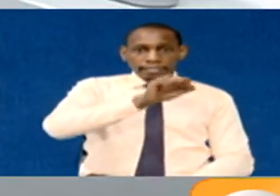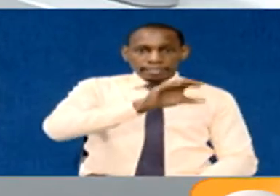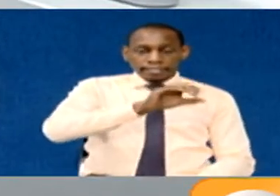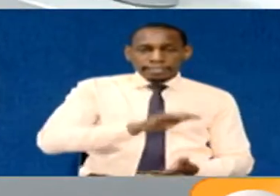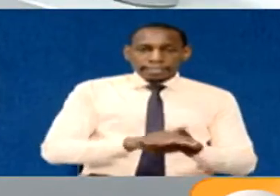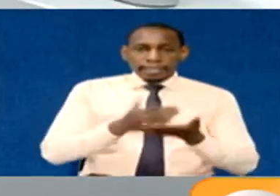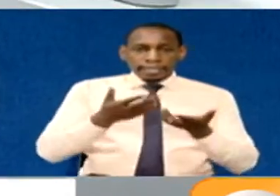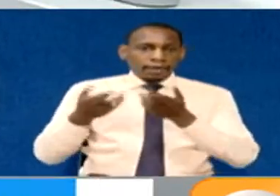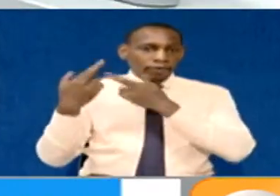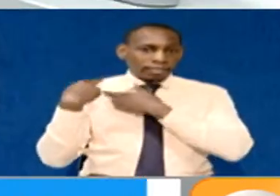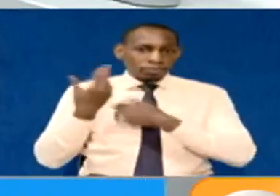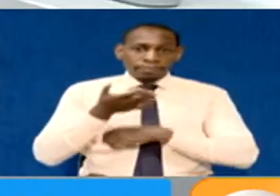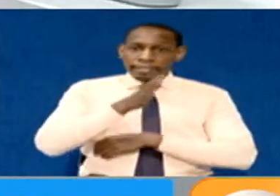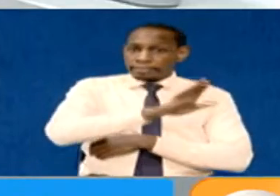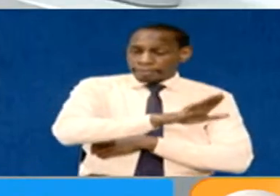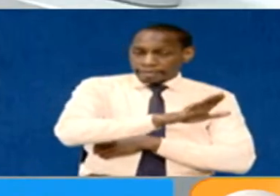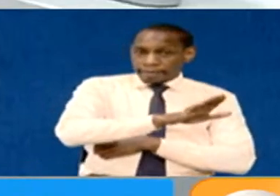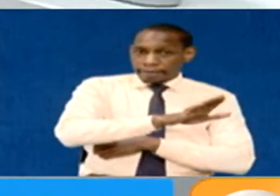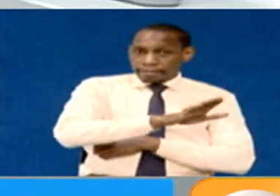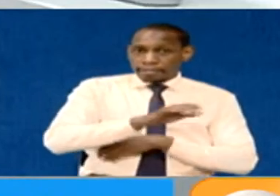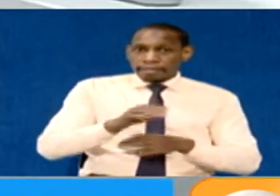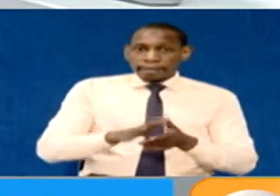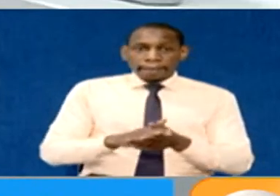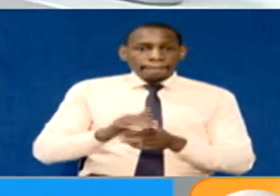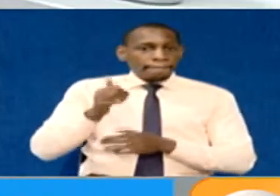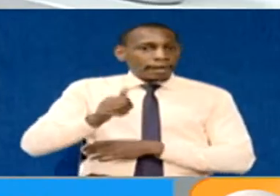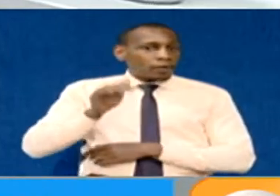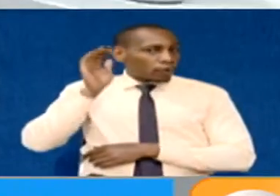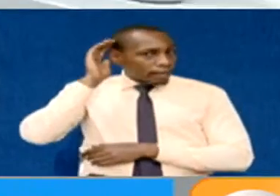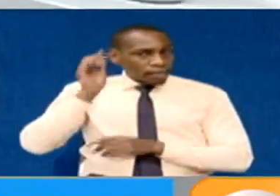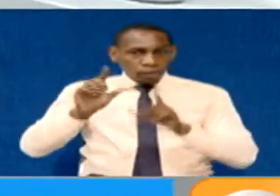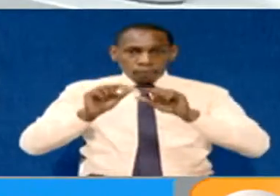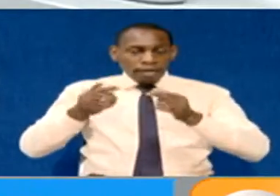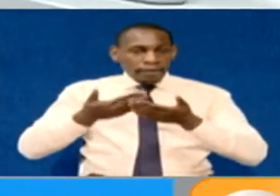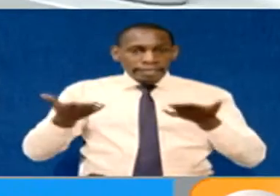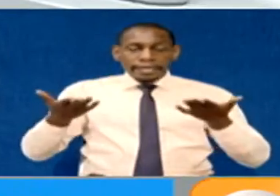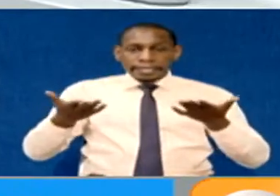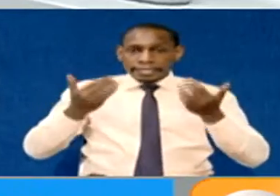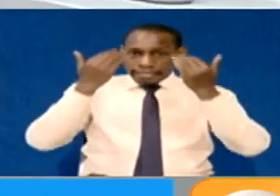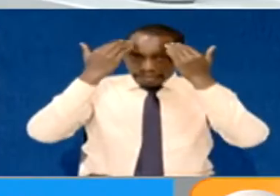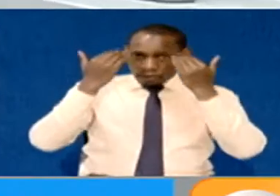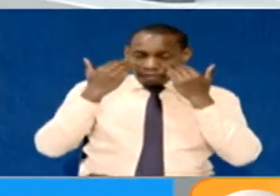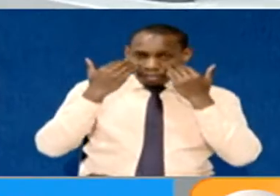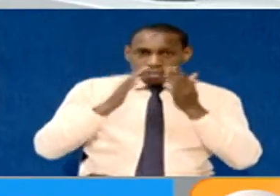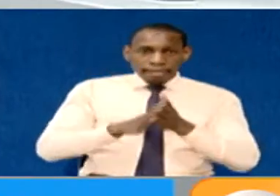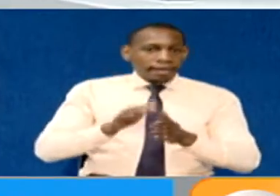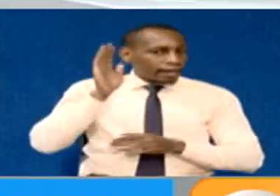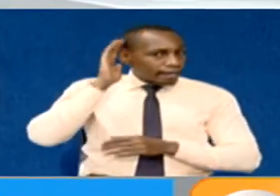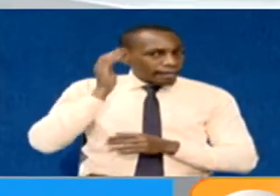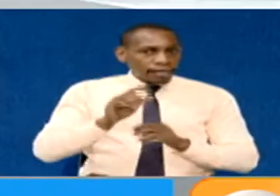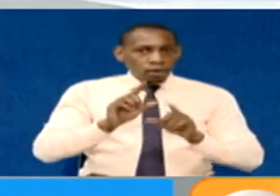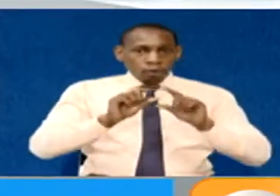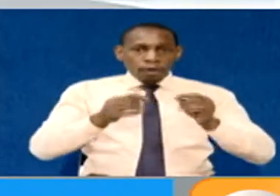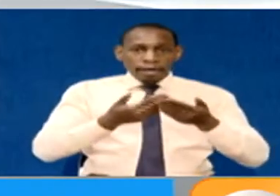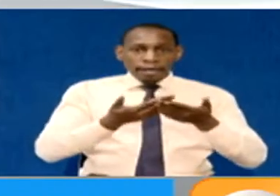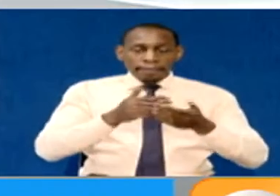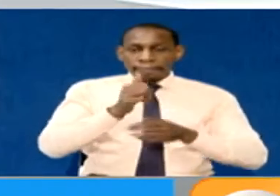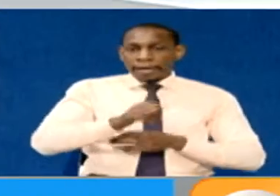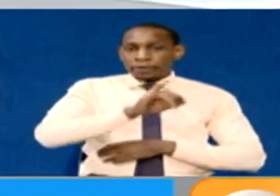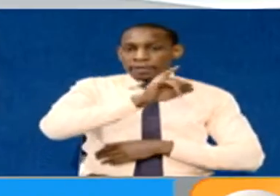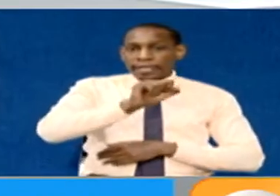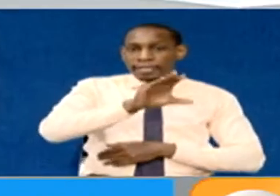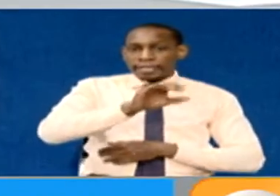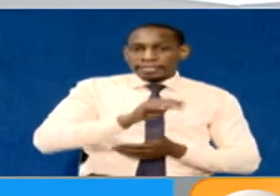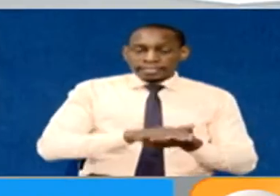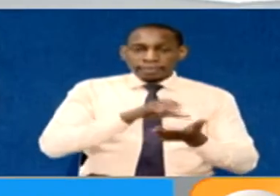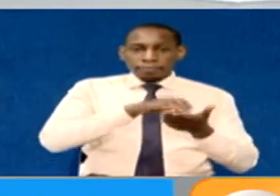ball apparently has now been thrown. But we haven't had anything from that institution. We haven't had the JSC take a position on this